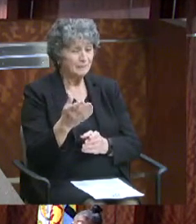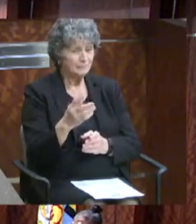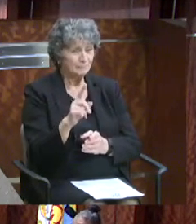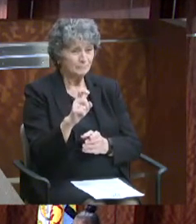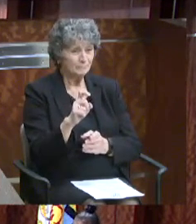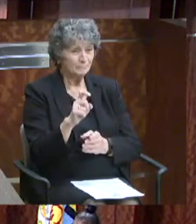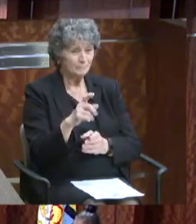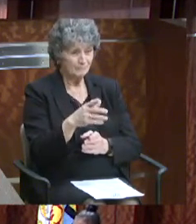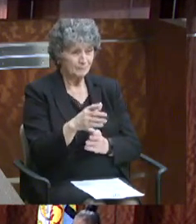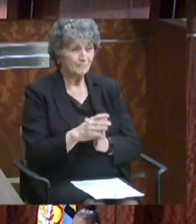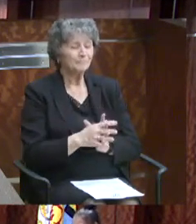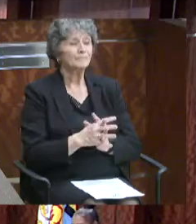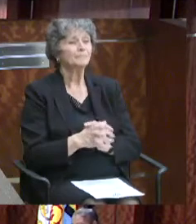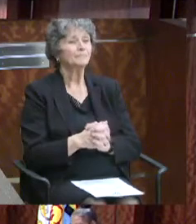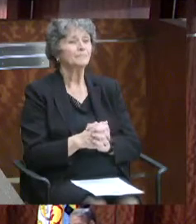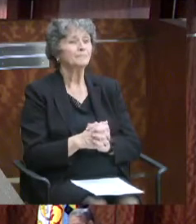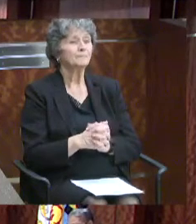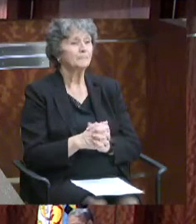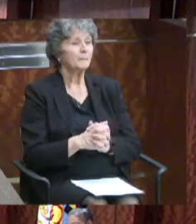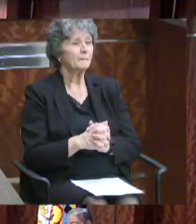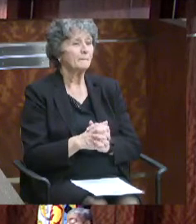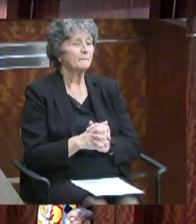Look forward.